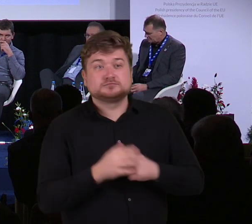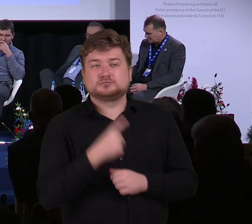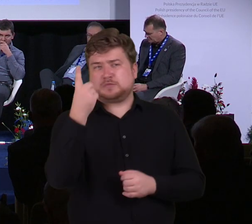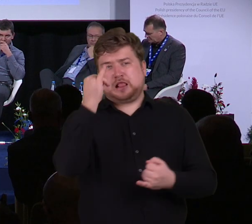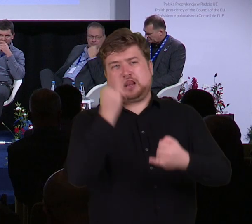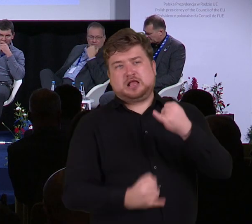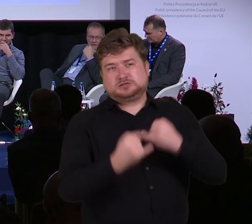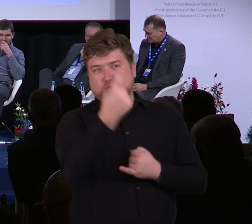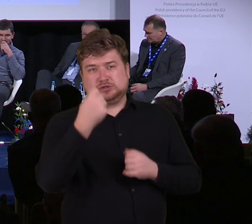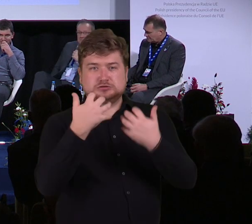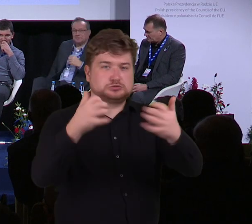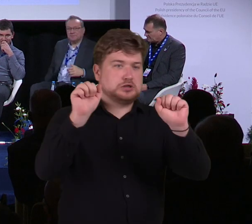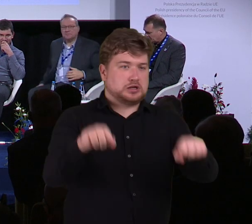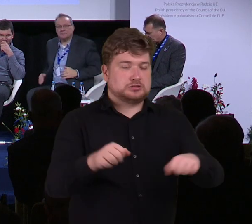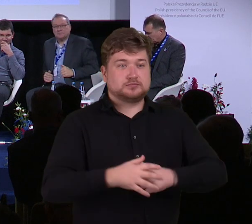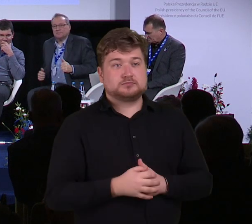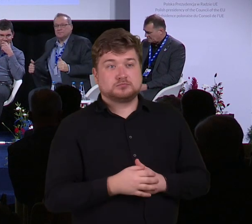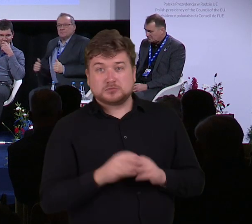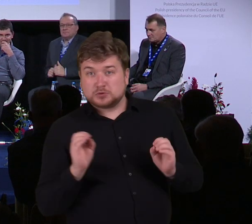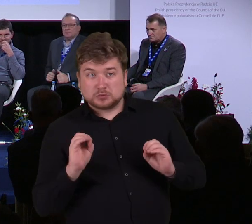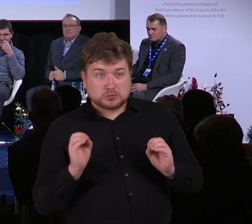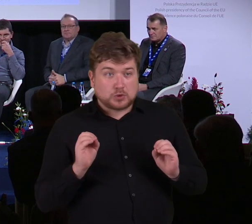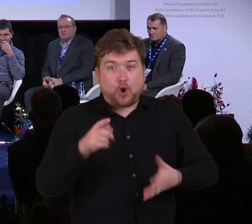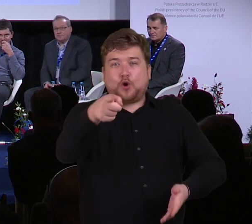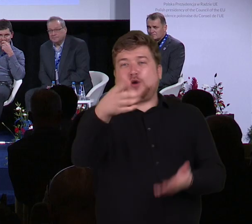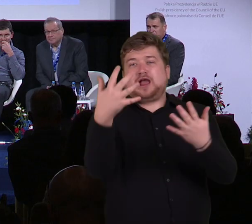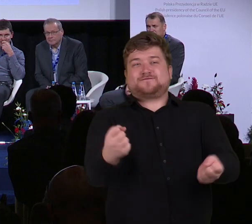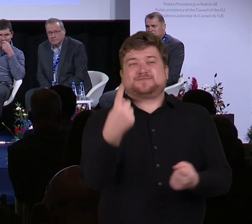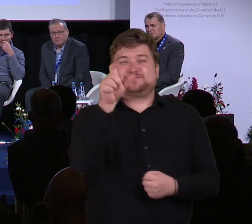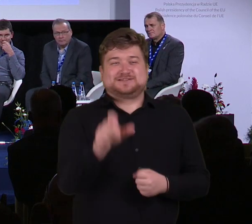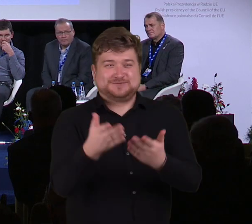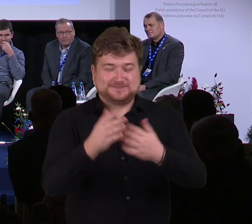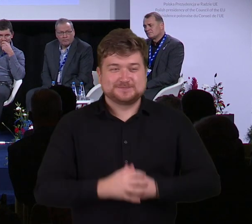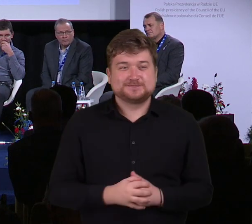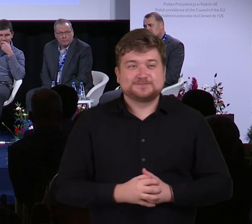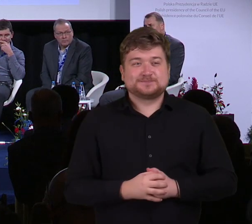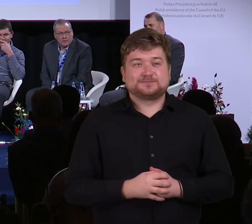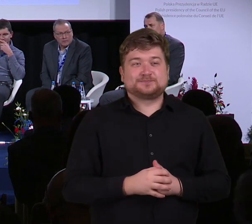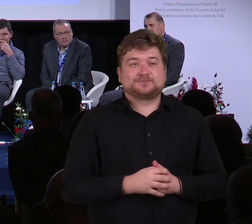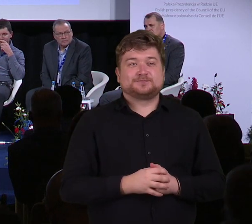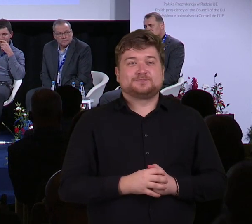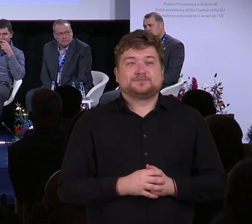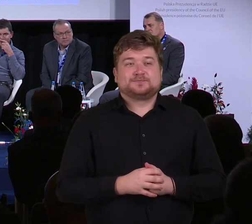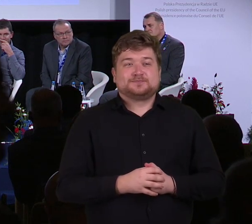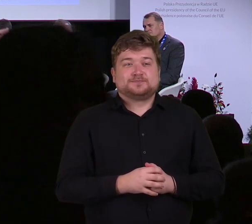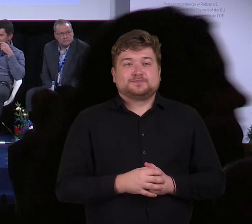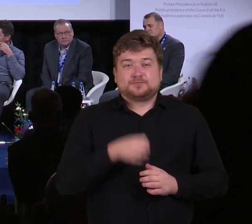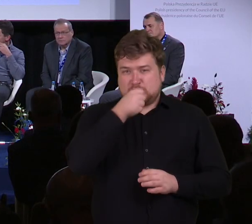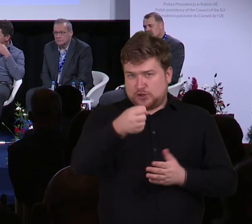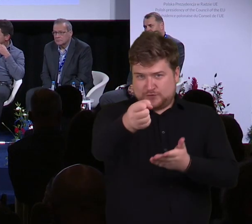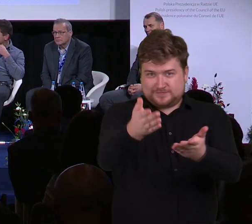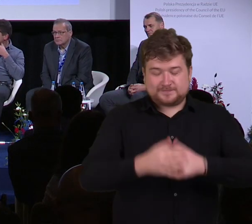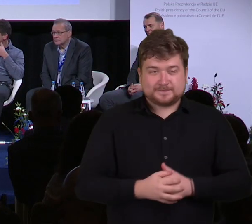No questions. There is one hand there, I see. If I may ask you for transfer